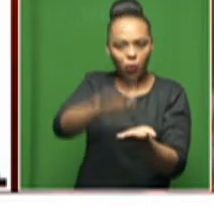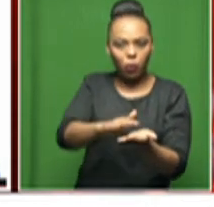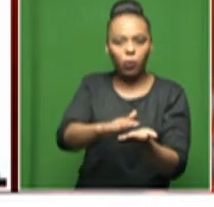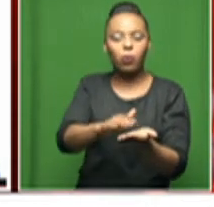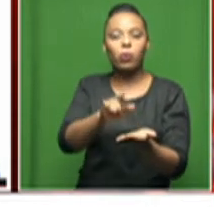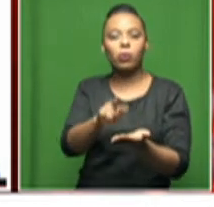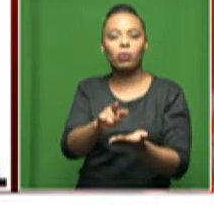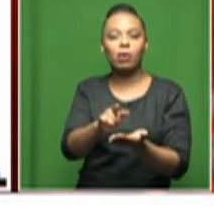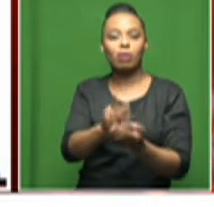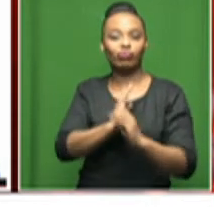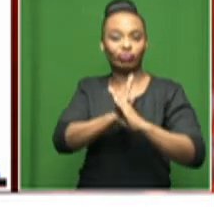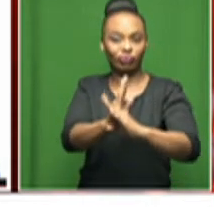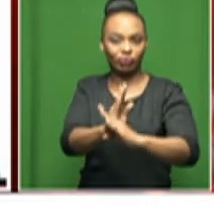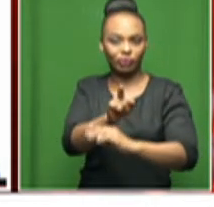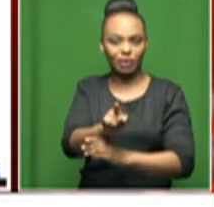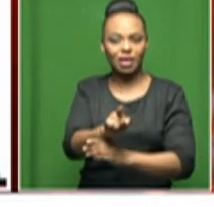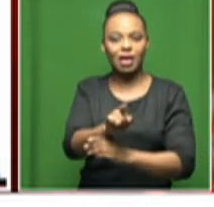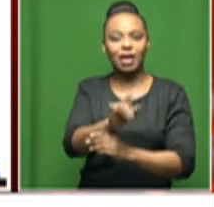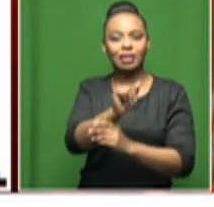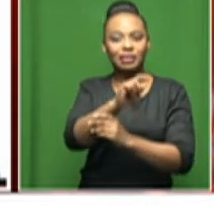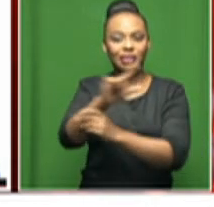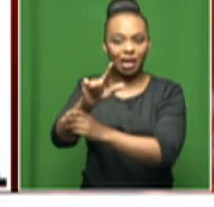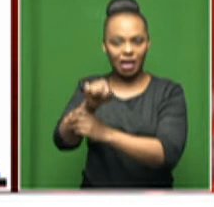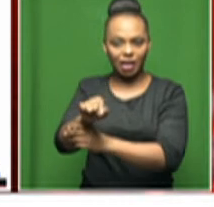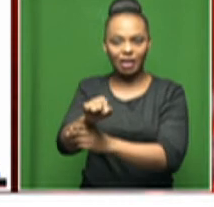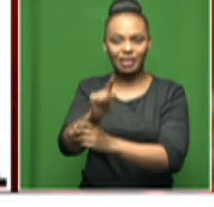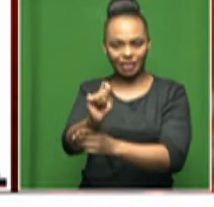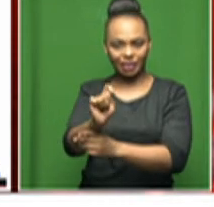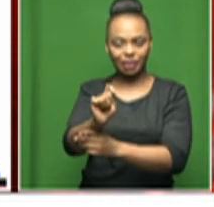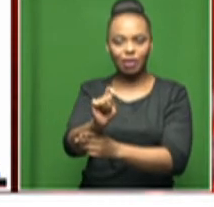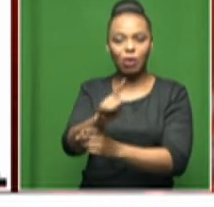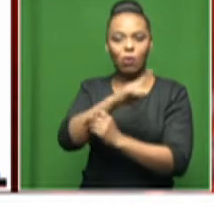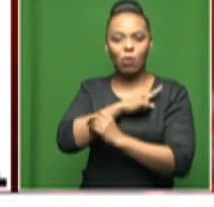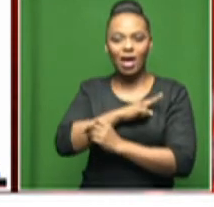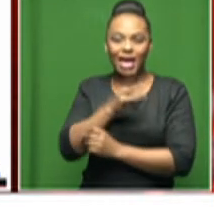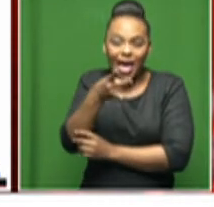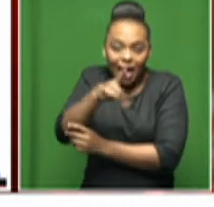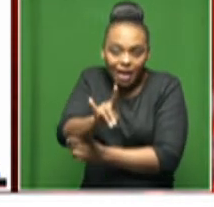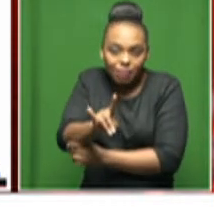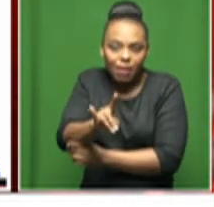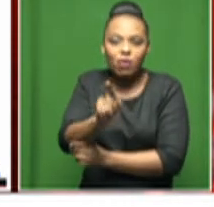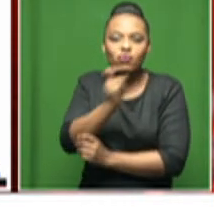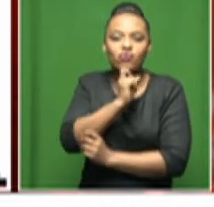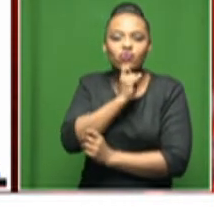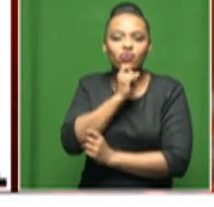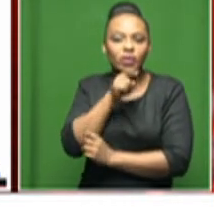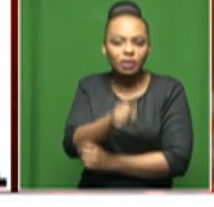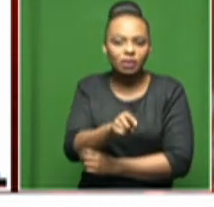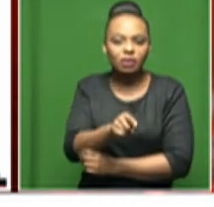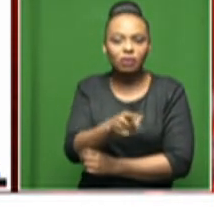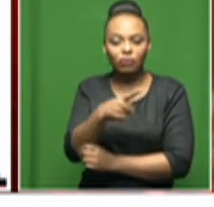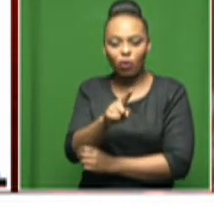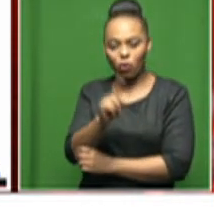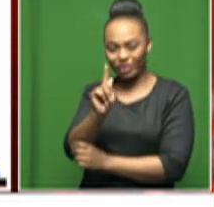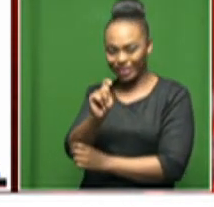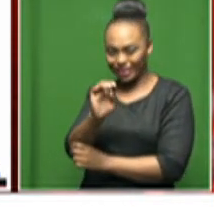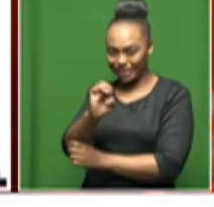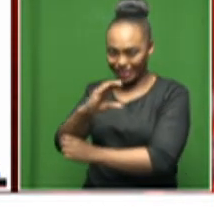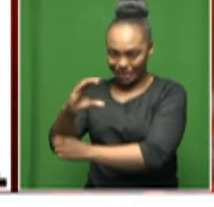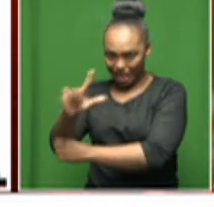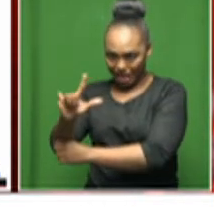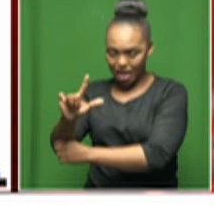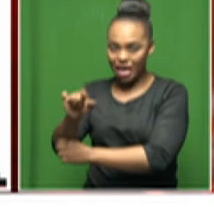responses. And there is animal model data, experiments in animal, which indicates that in fact T lymphocyte responses might be